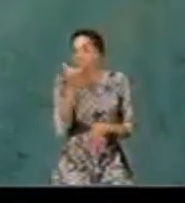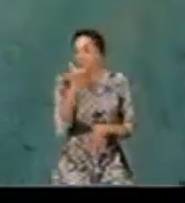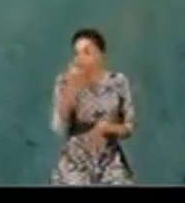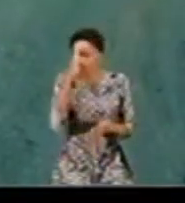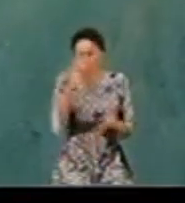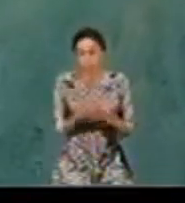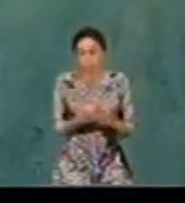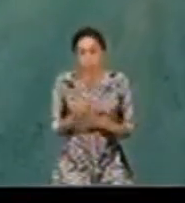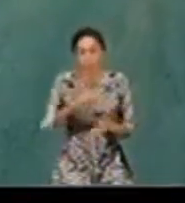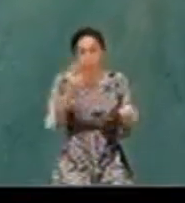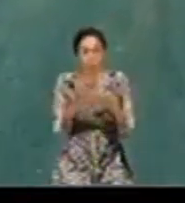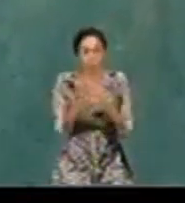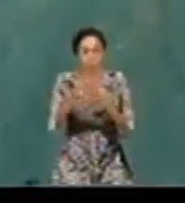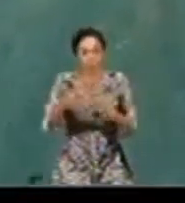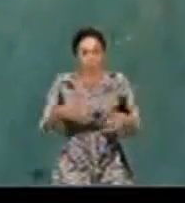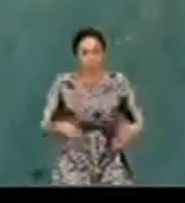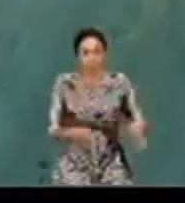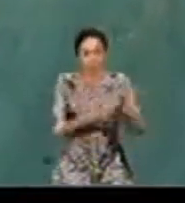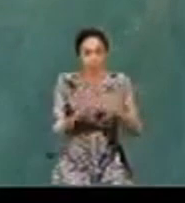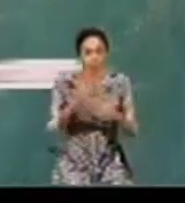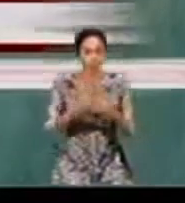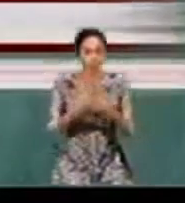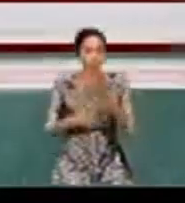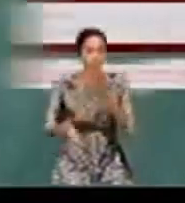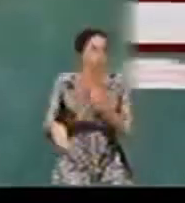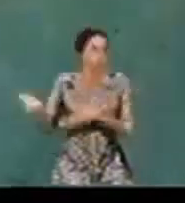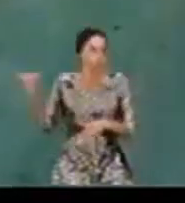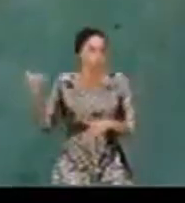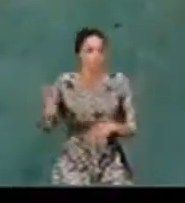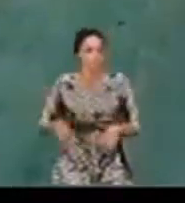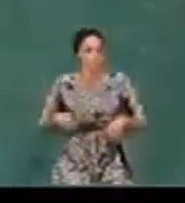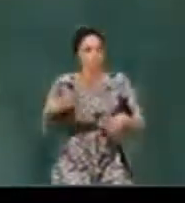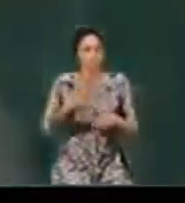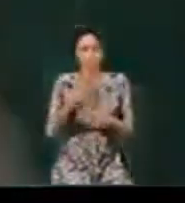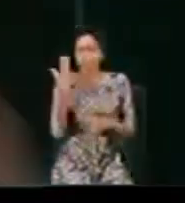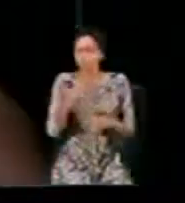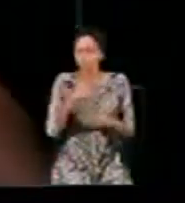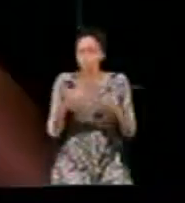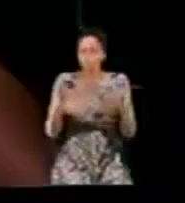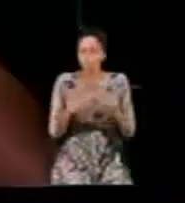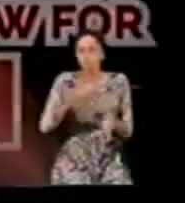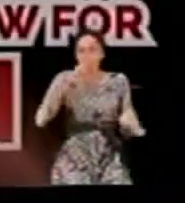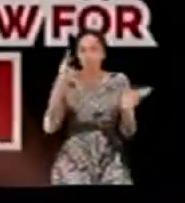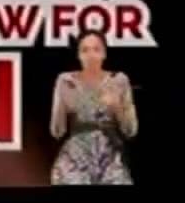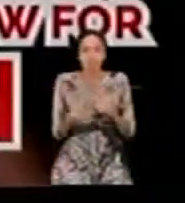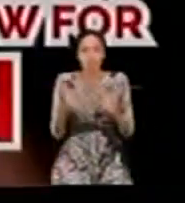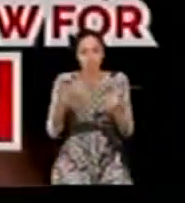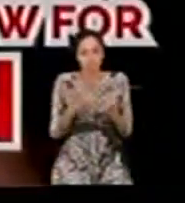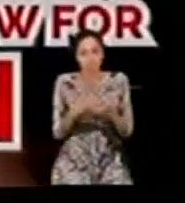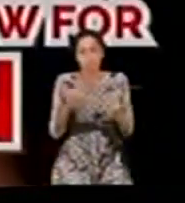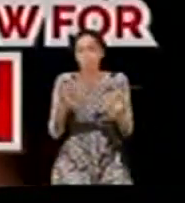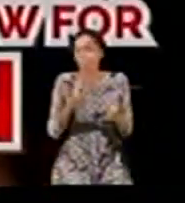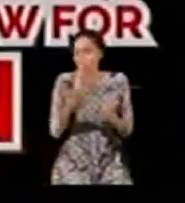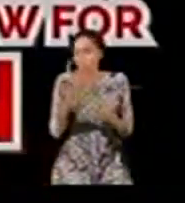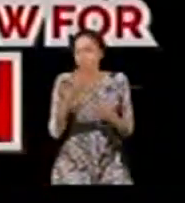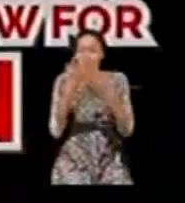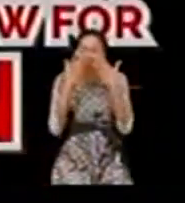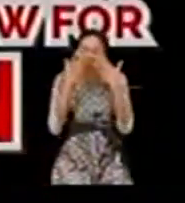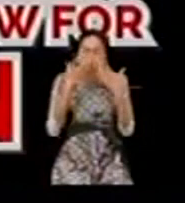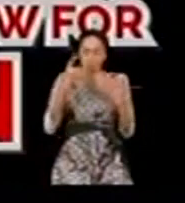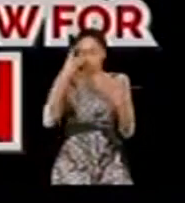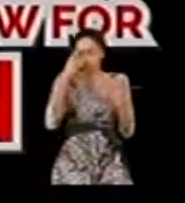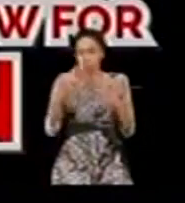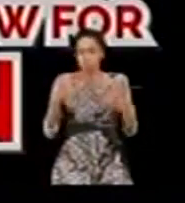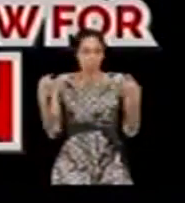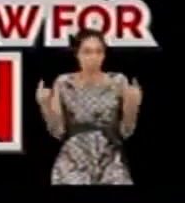past life. And when we think about and we're talking about repentance, it includes sorrow for sin.